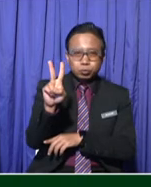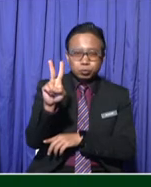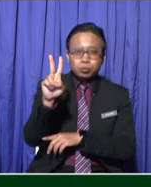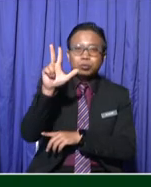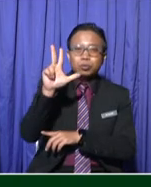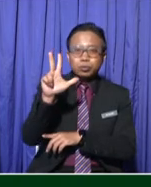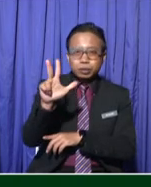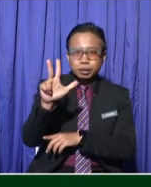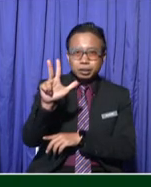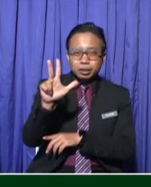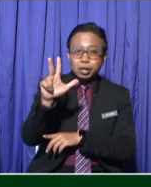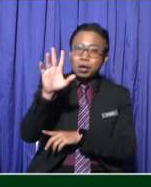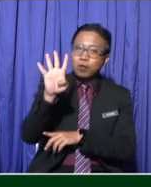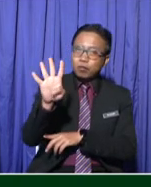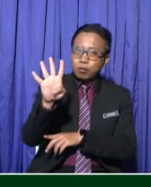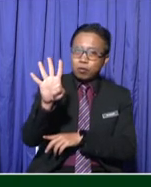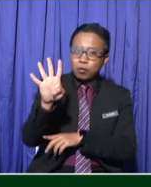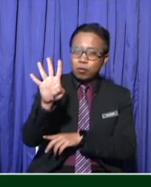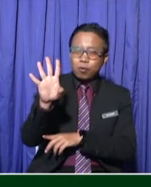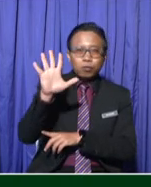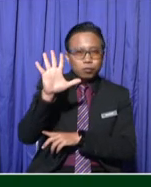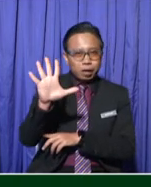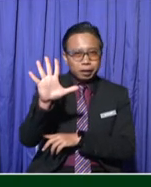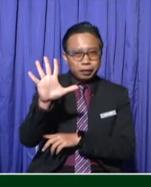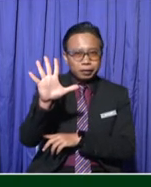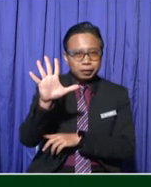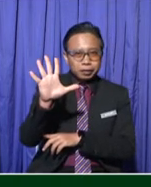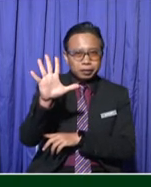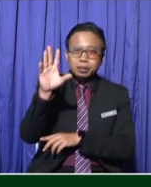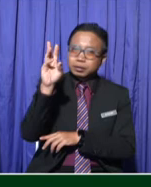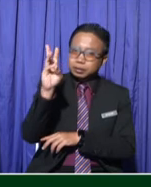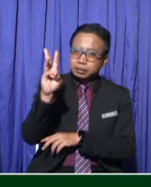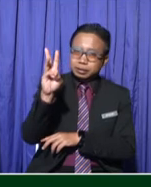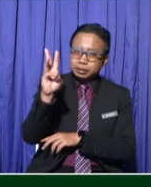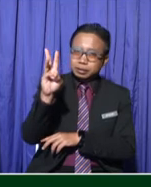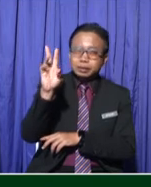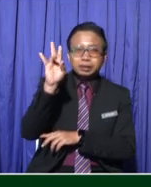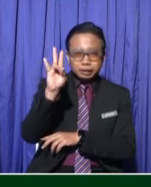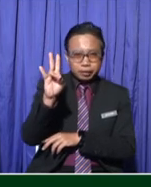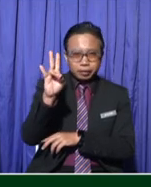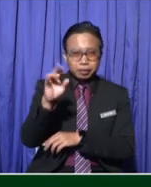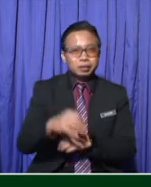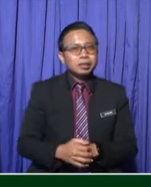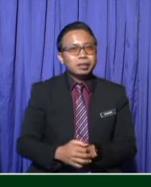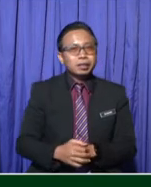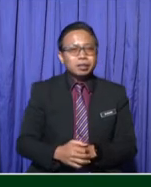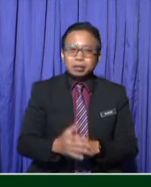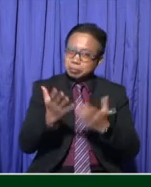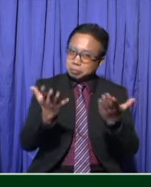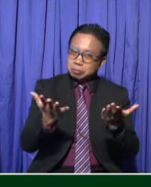3, 4, 5, 6, 7. There you